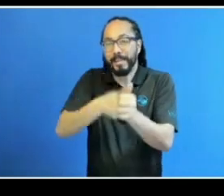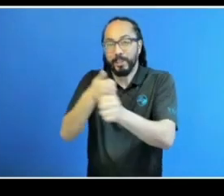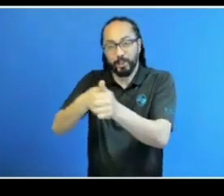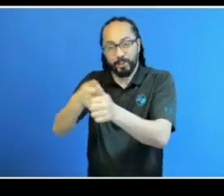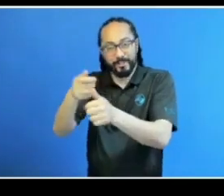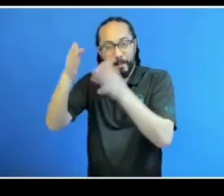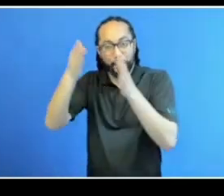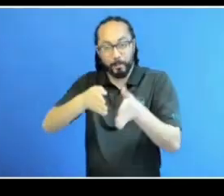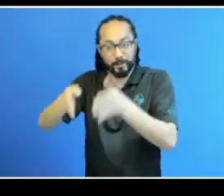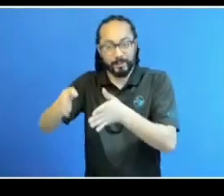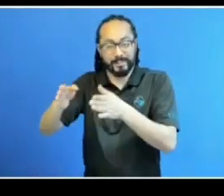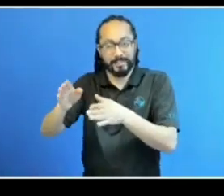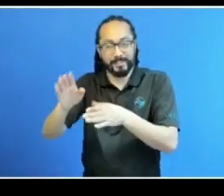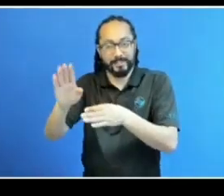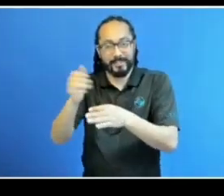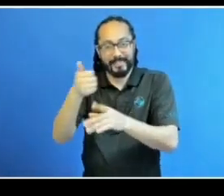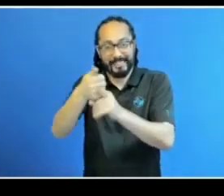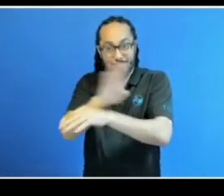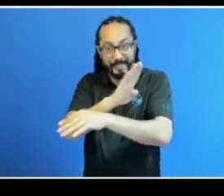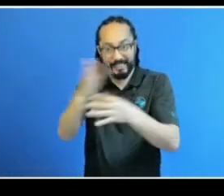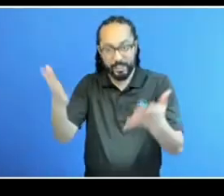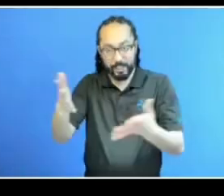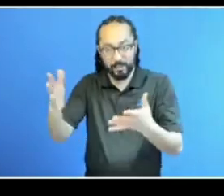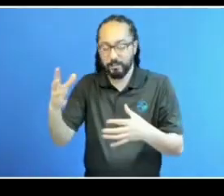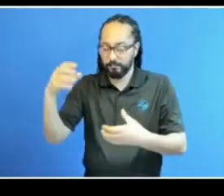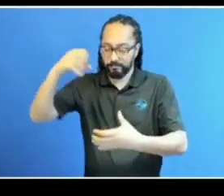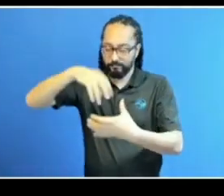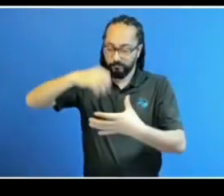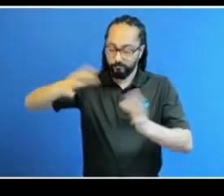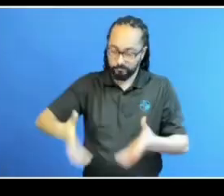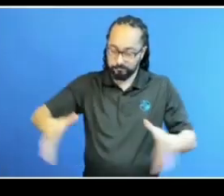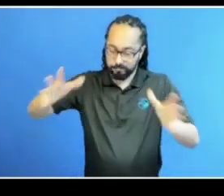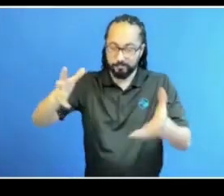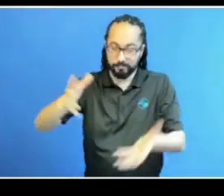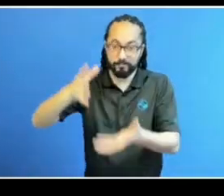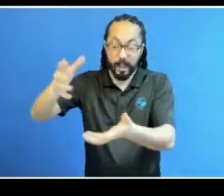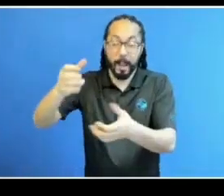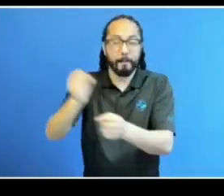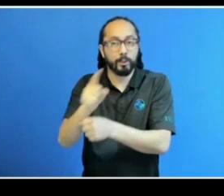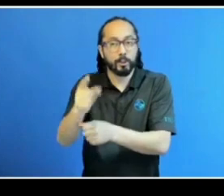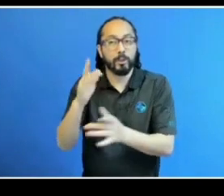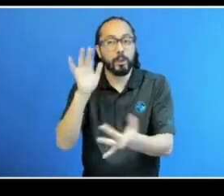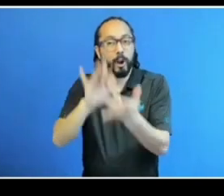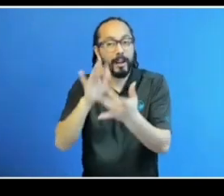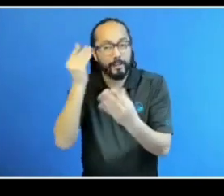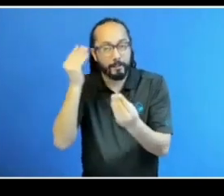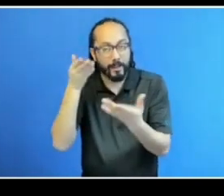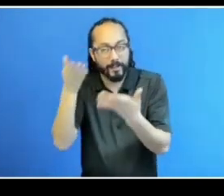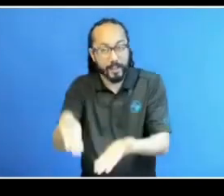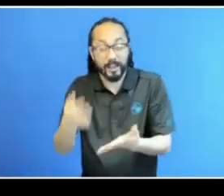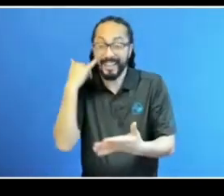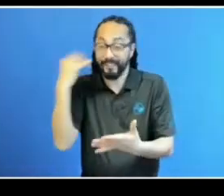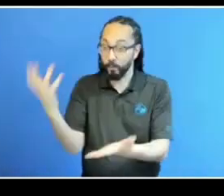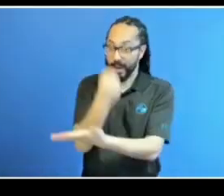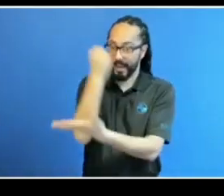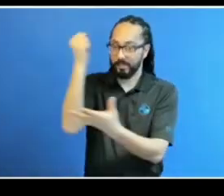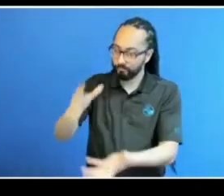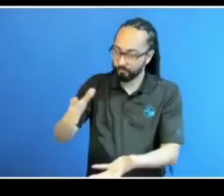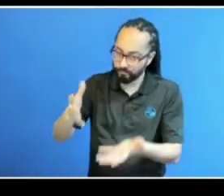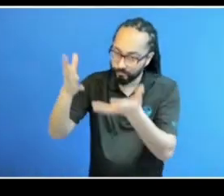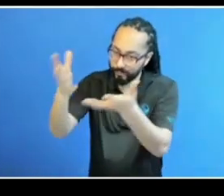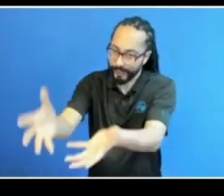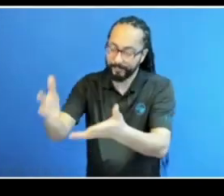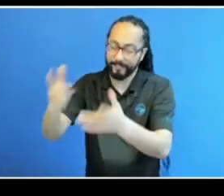And make sure that you put your contact information so that we can contact the winners of that. And without further